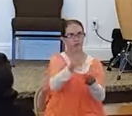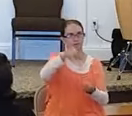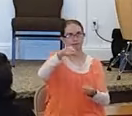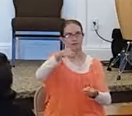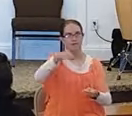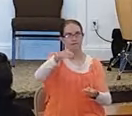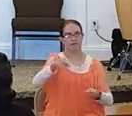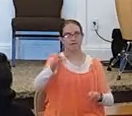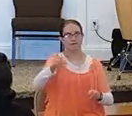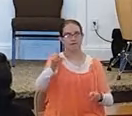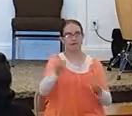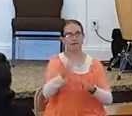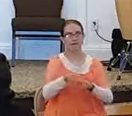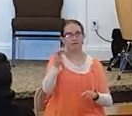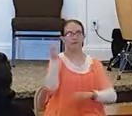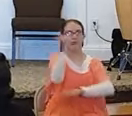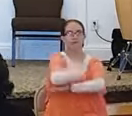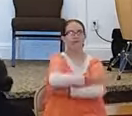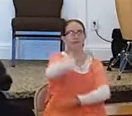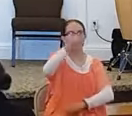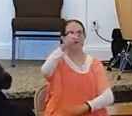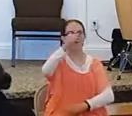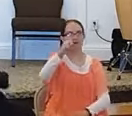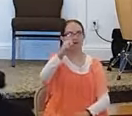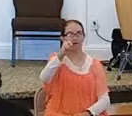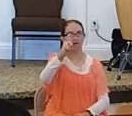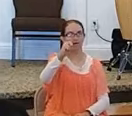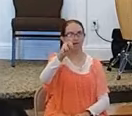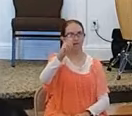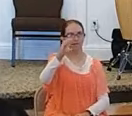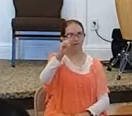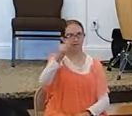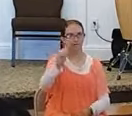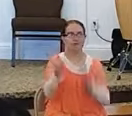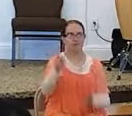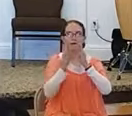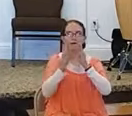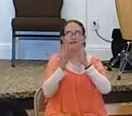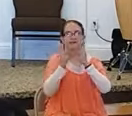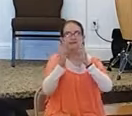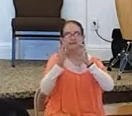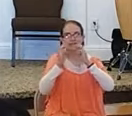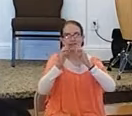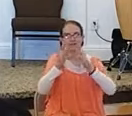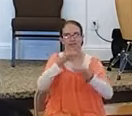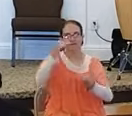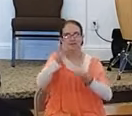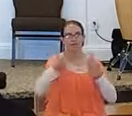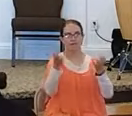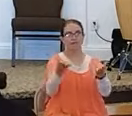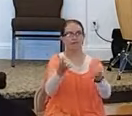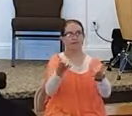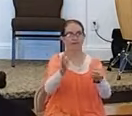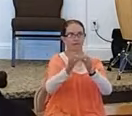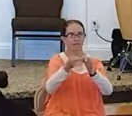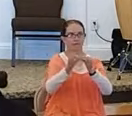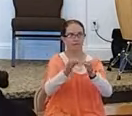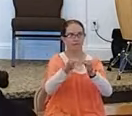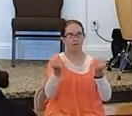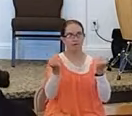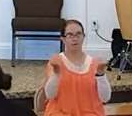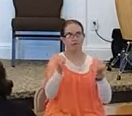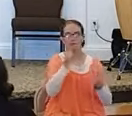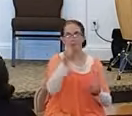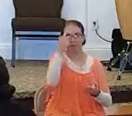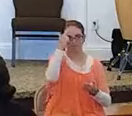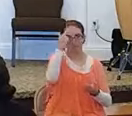as they did on the day of Pentecost. They're speaking in other tongues as the Spirit gives them utterance. Amen. Come on, you don't